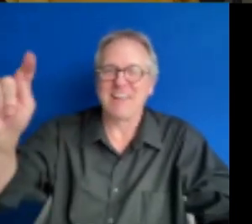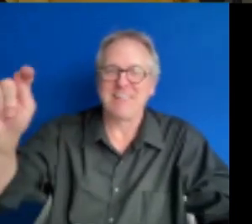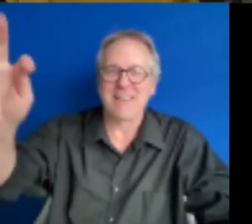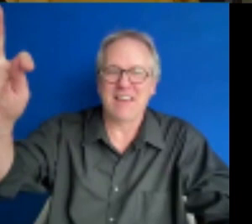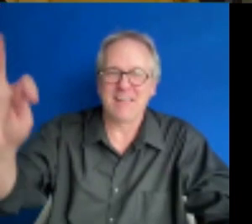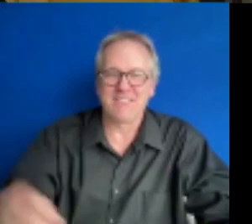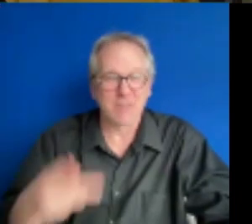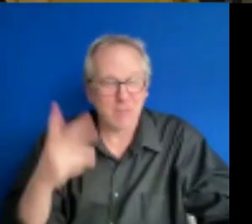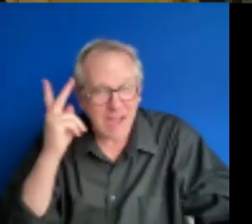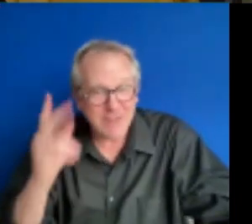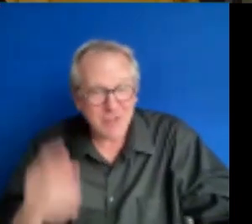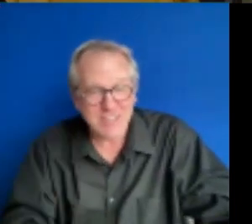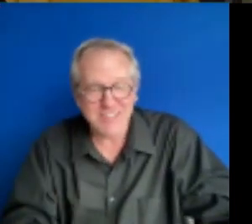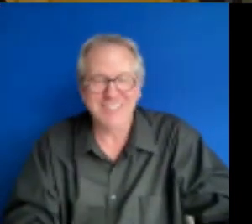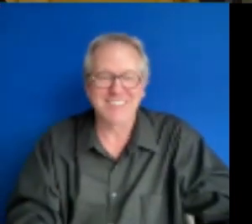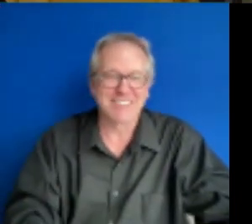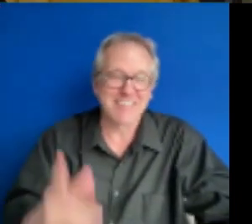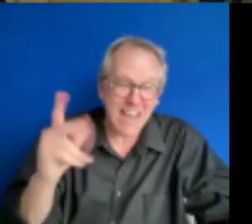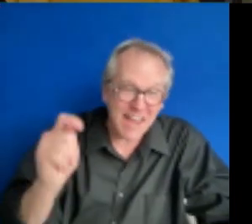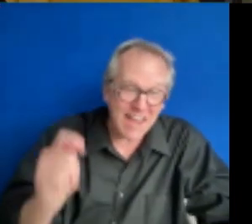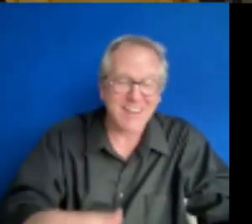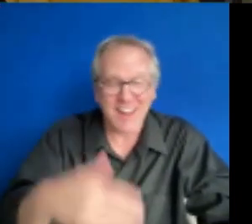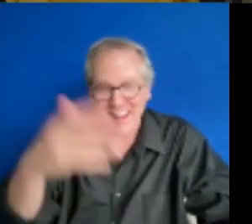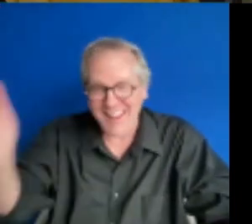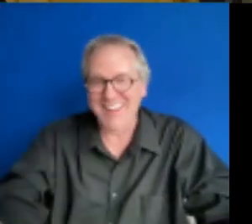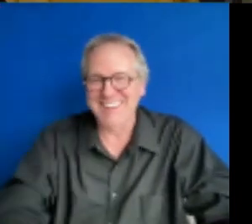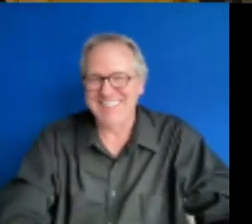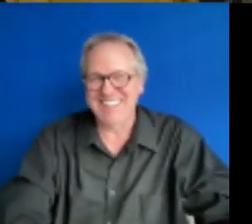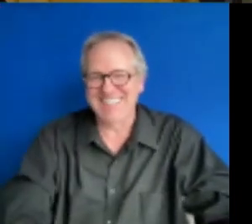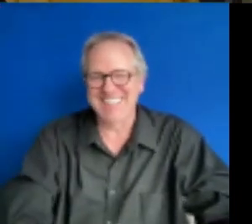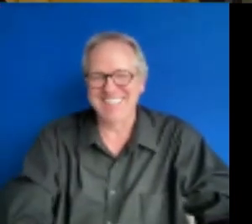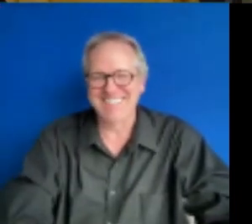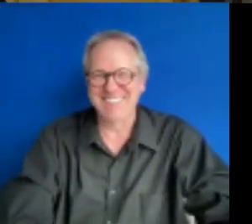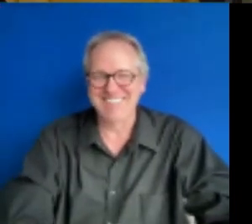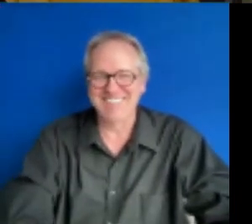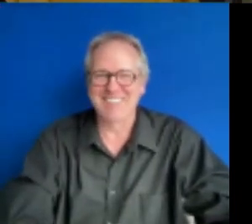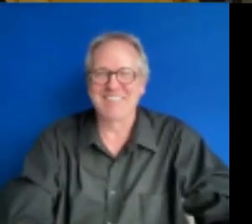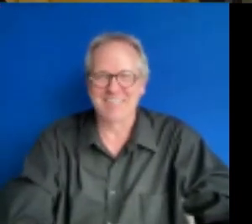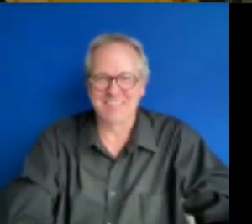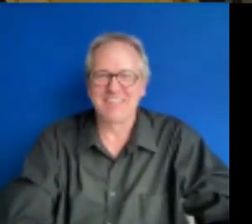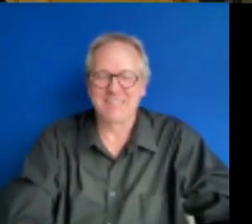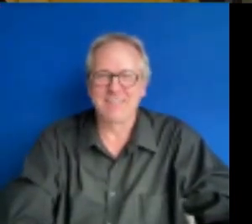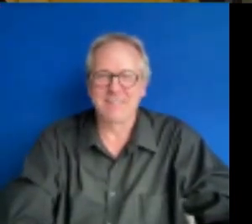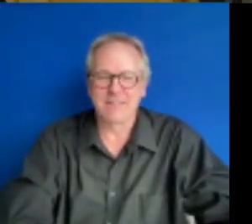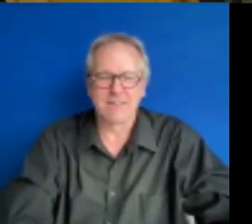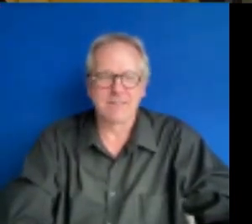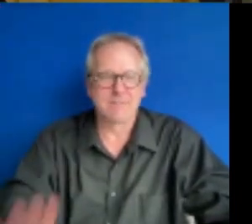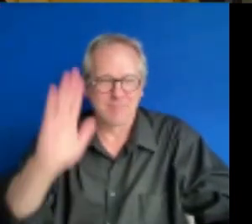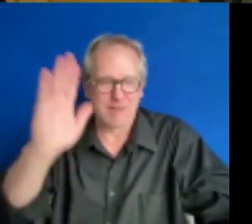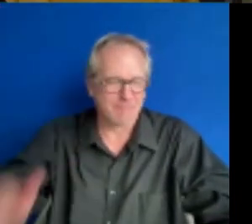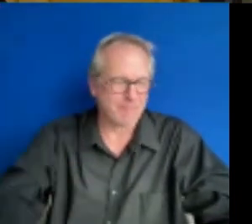And Patrick. All right. Yes, and Patrick. Thank you.